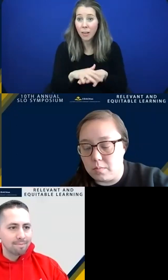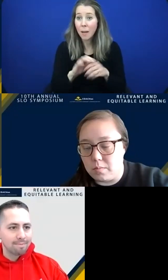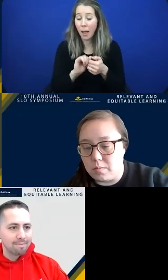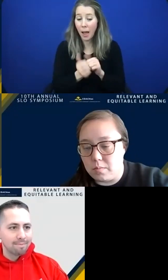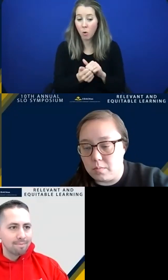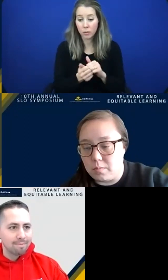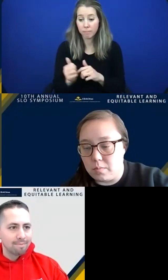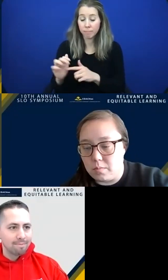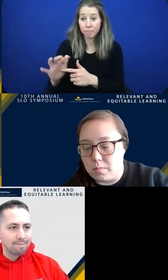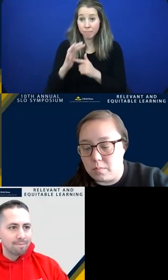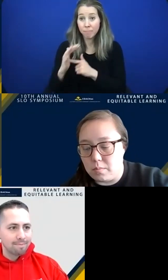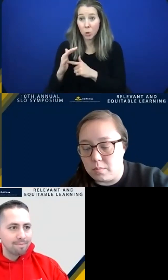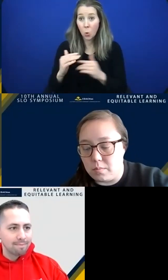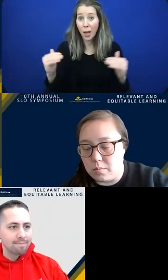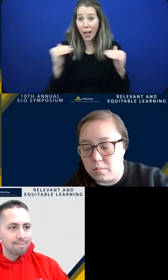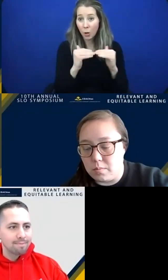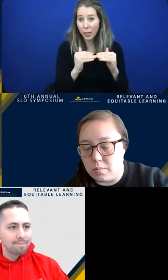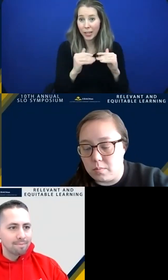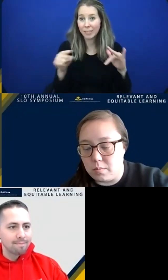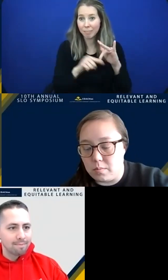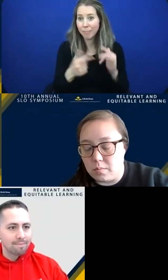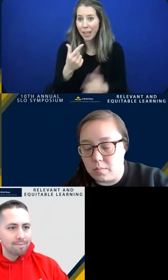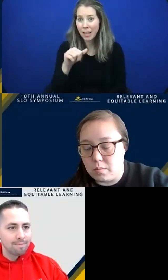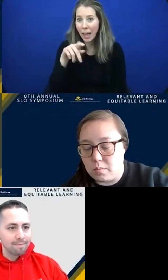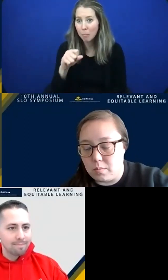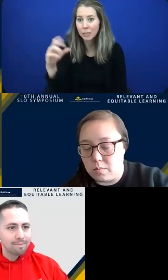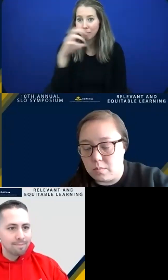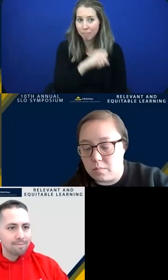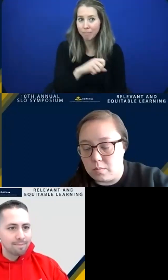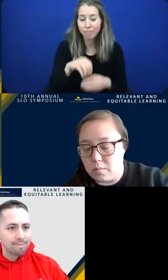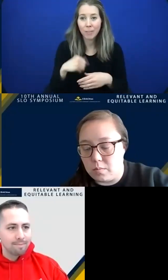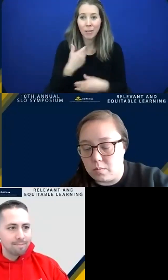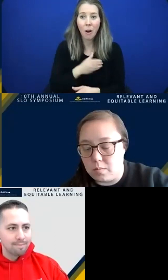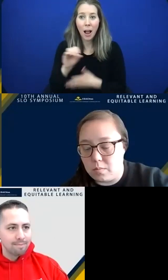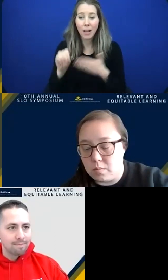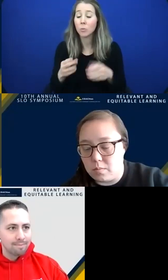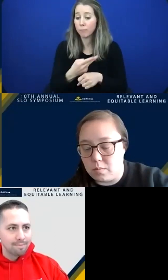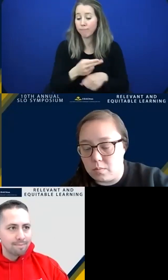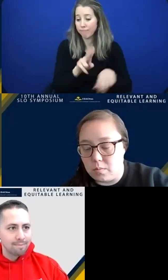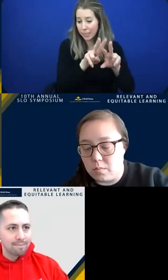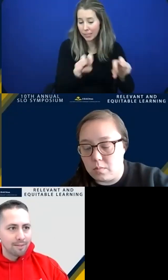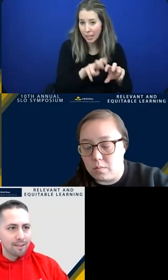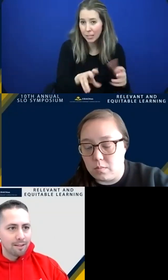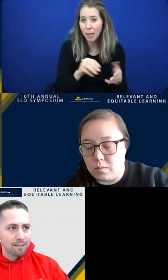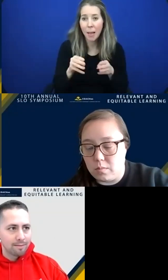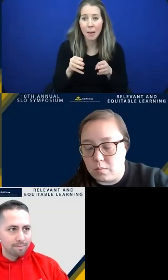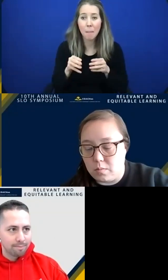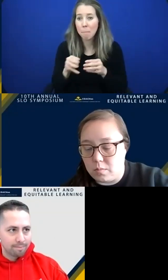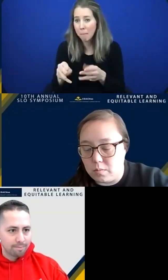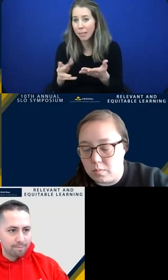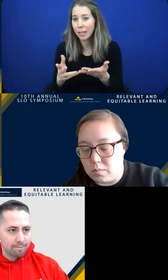reveal equity gaps that exist, right, in our outcomes. And that's really important. So using assessment and methods